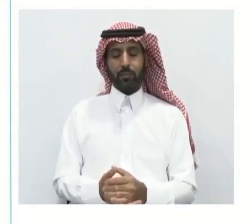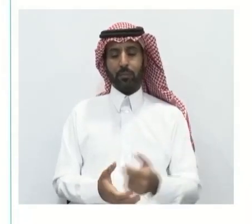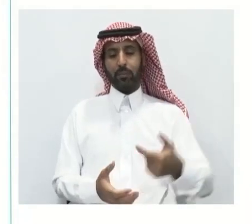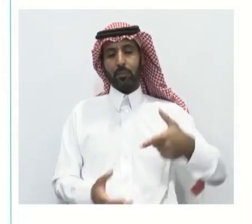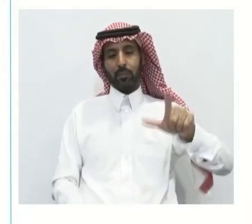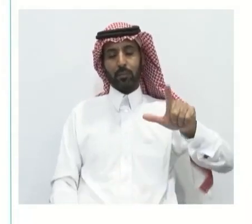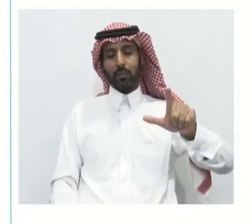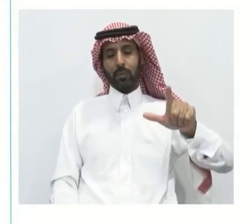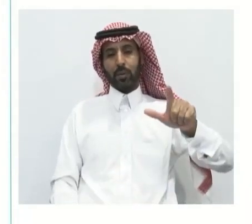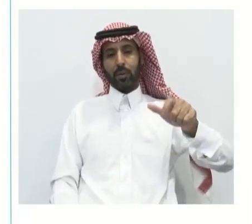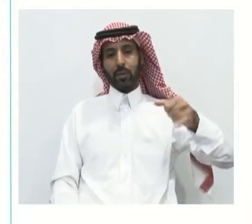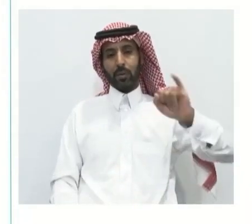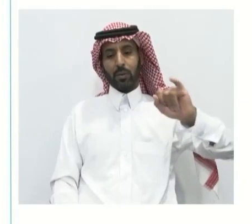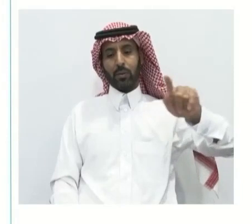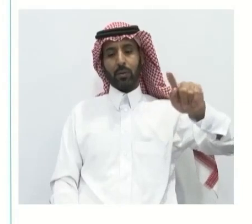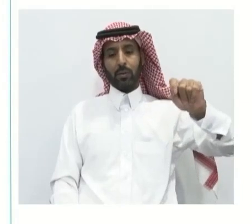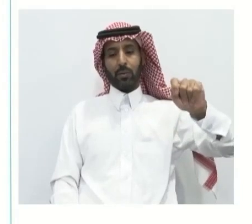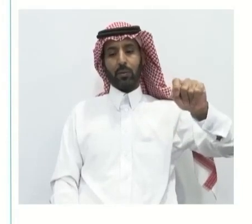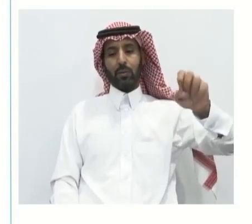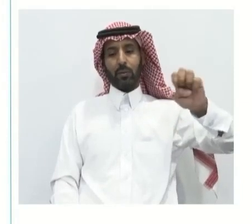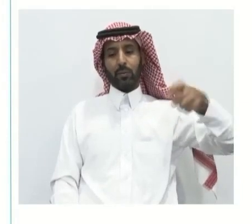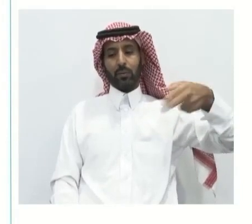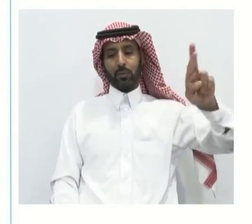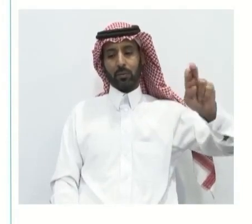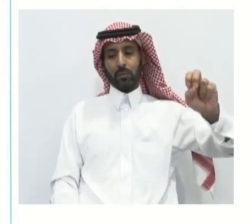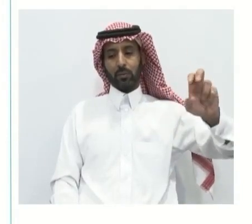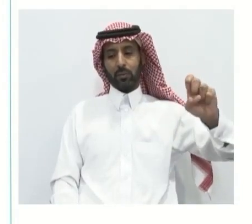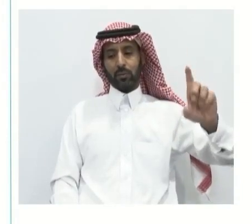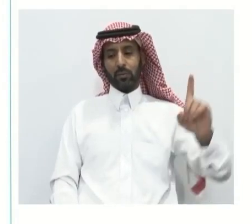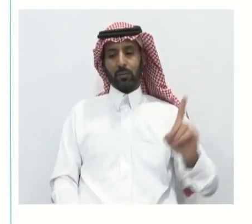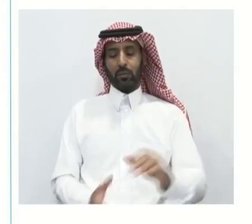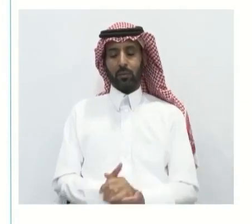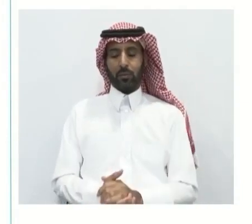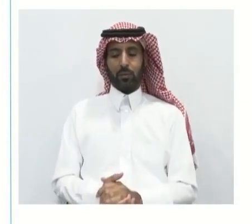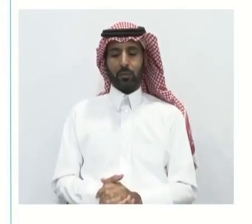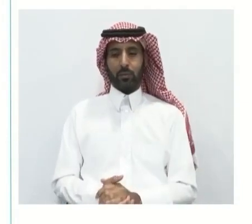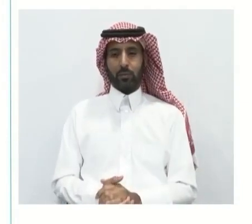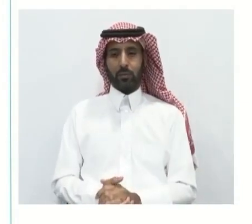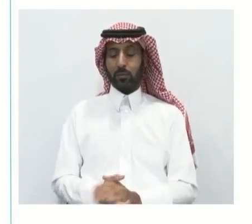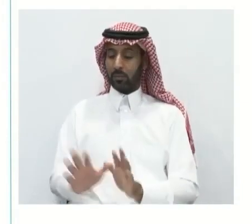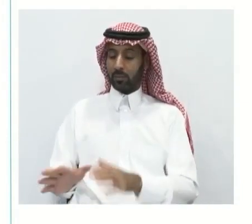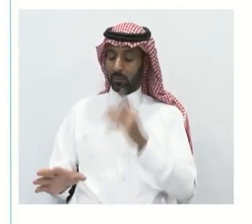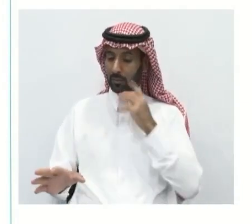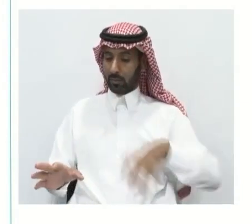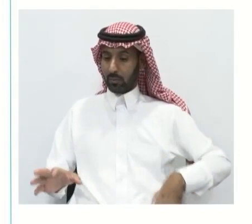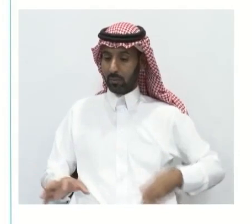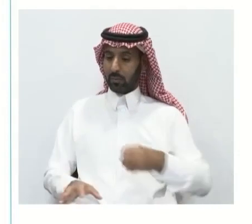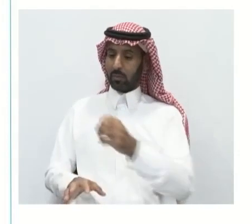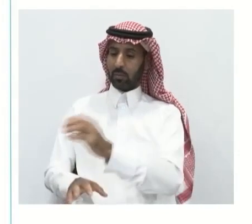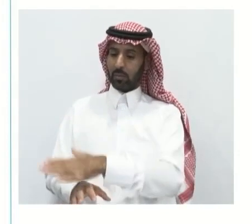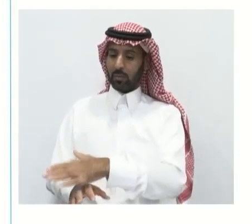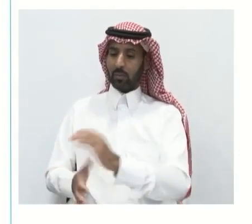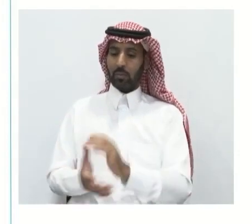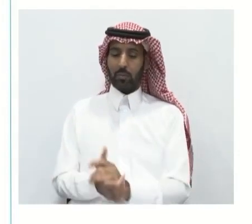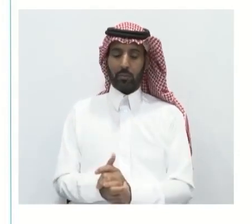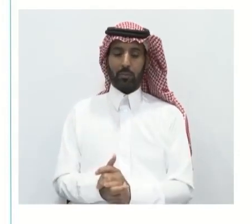word littered. Littered. The word littered is the meaning of left lying